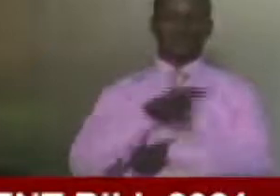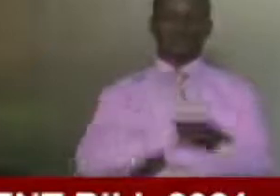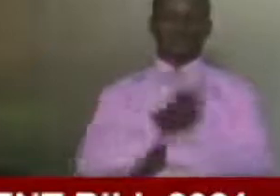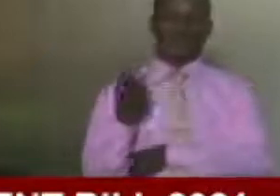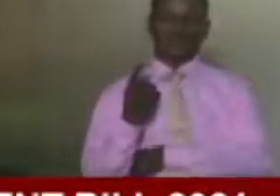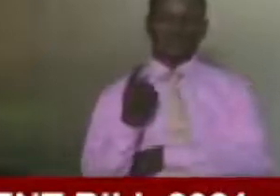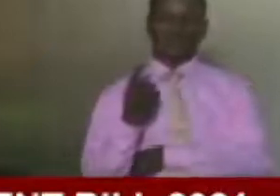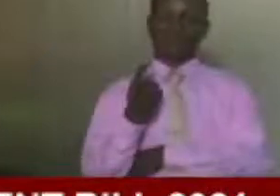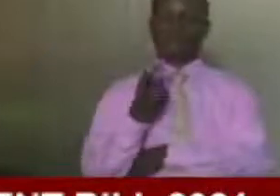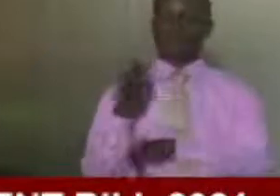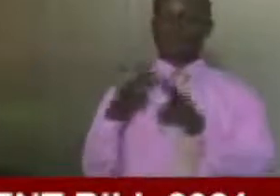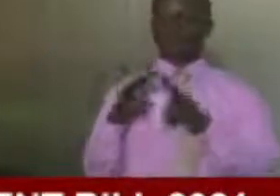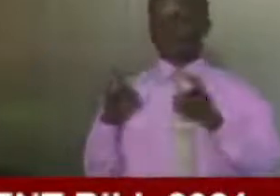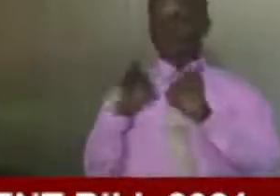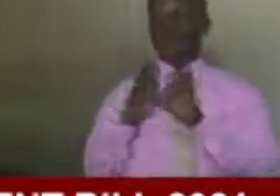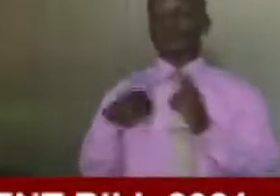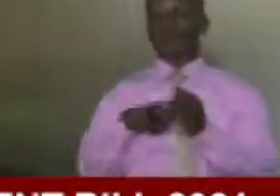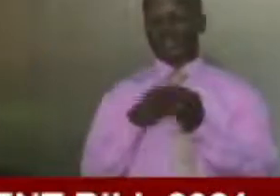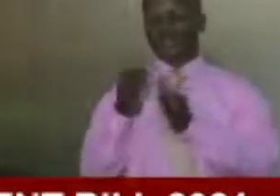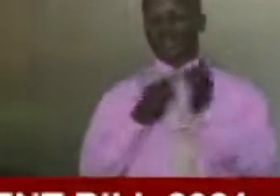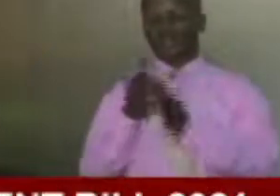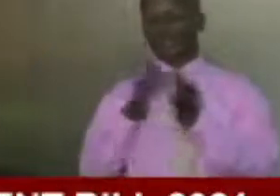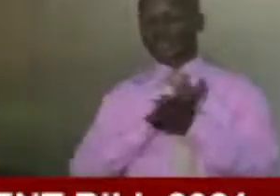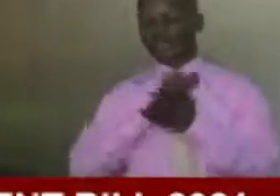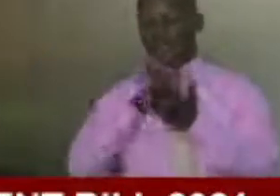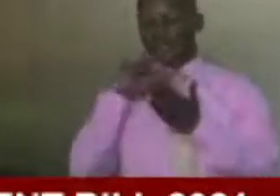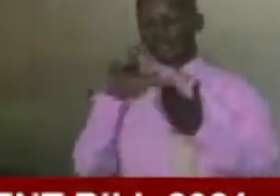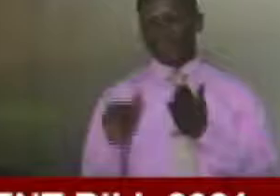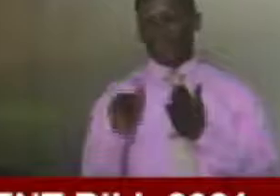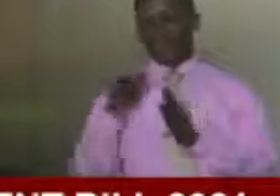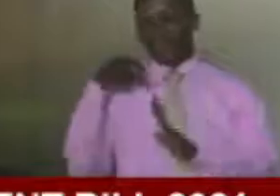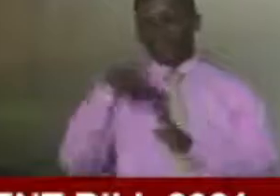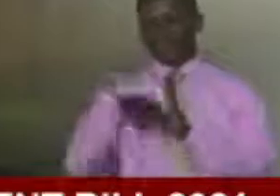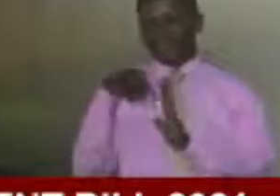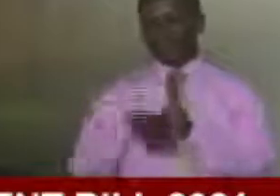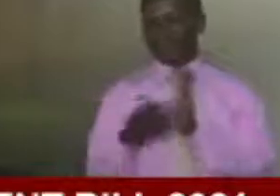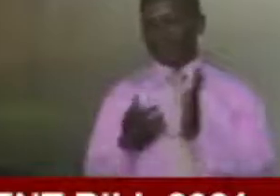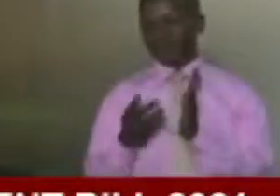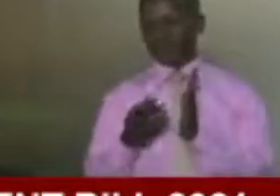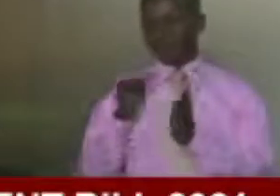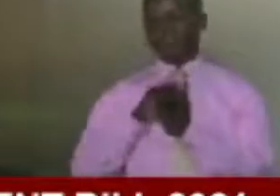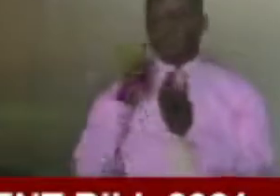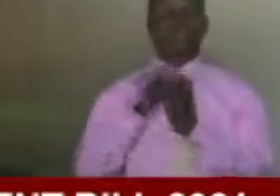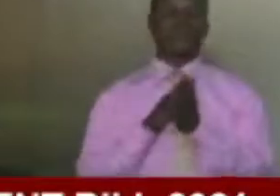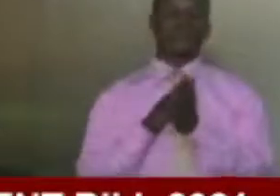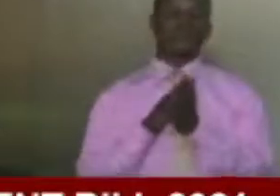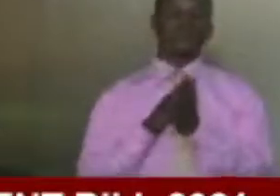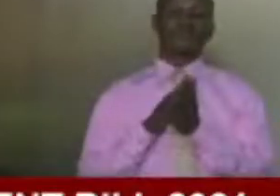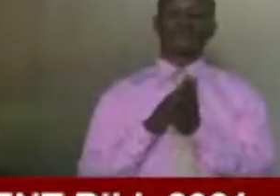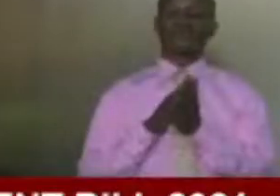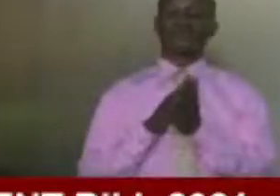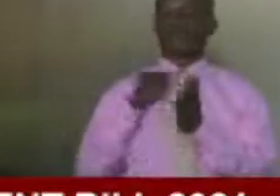ourselves bogged down with such details. I think, you know, the act of legislation, like we all